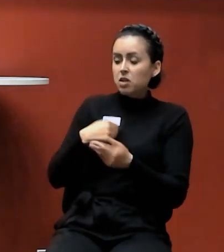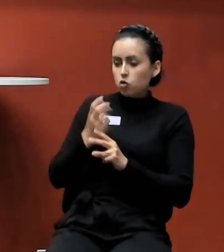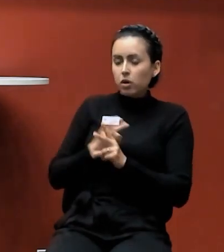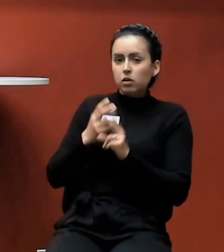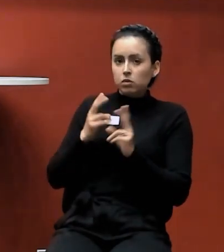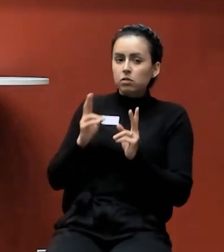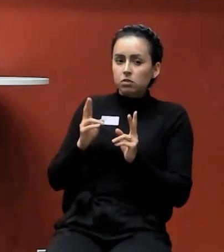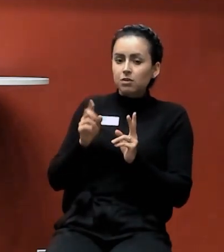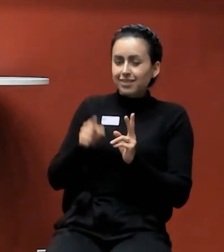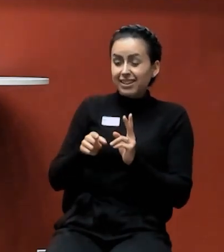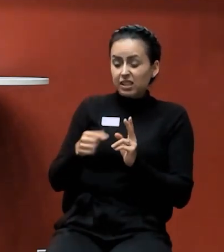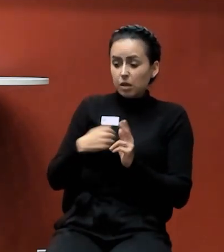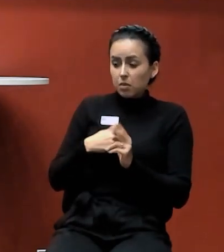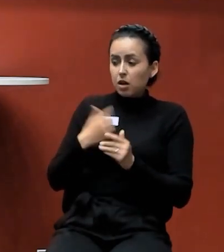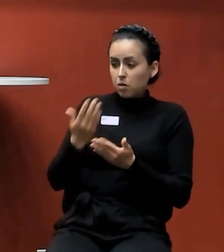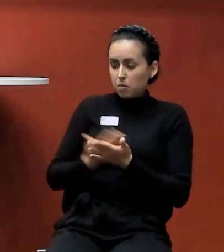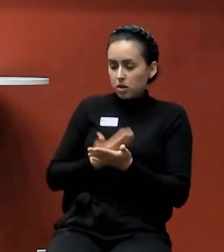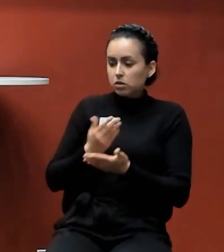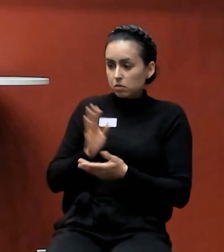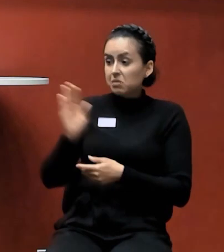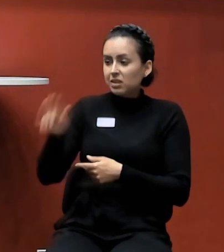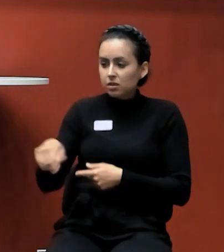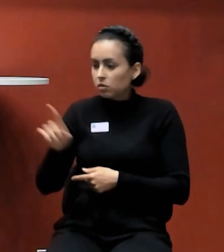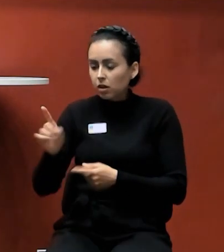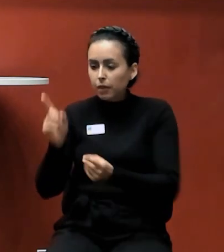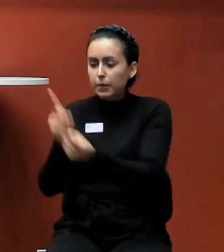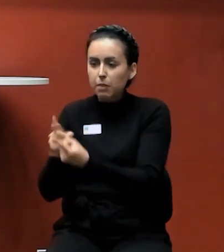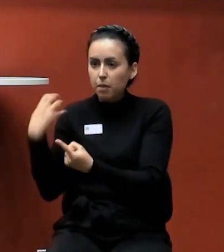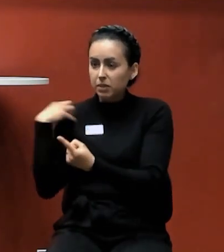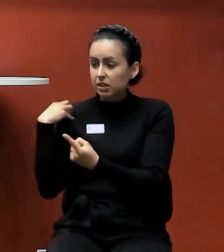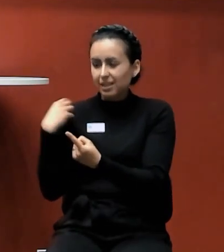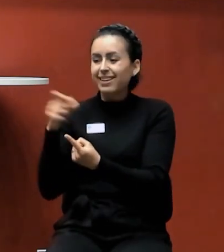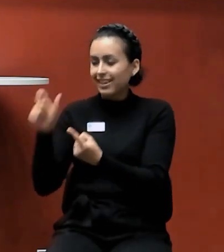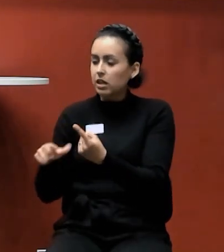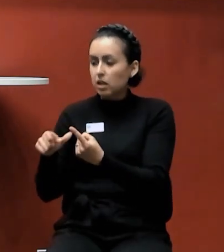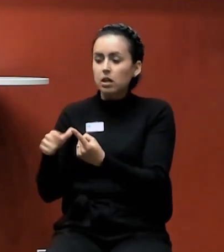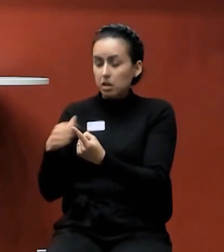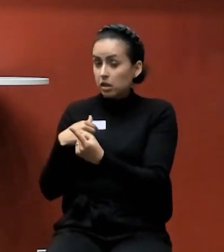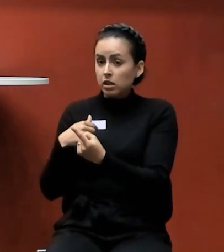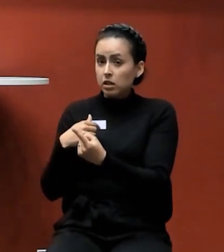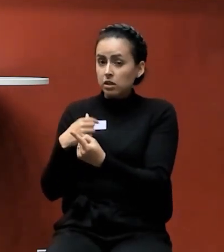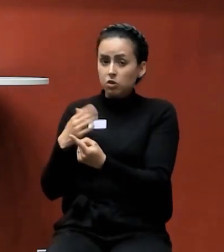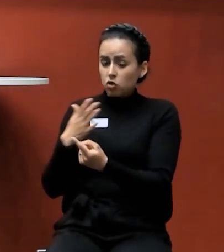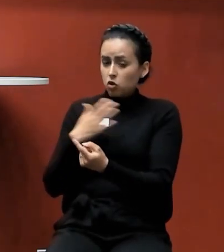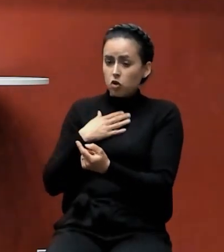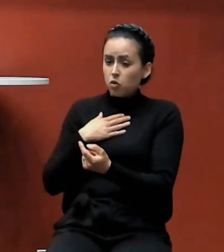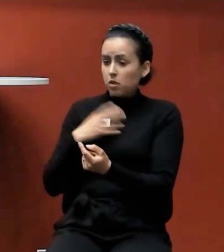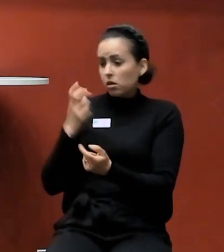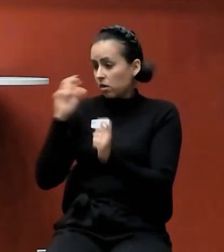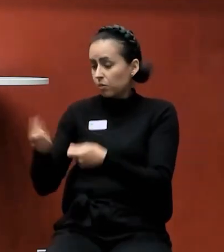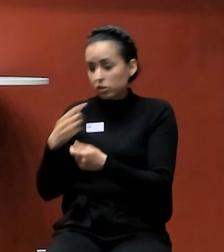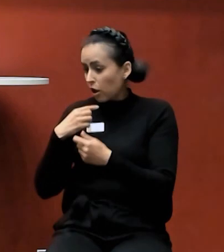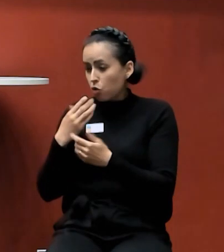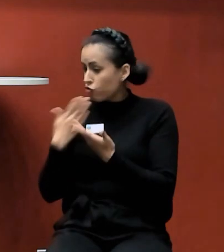country, and I met minister, and they know me. They've never come to any of my shows. They've never funded. They've rejected my